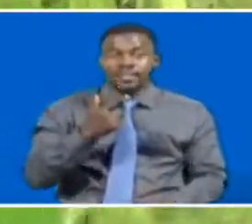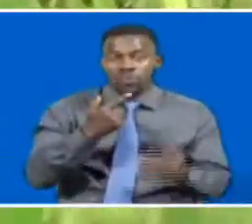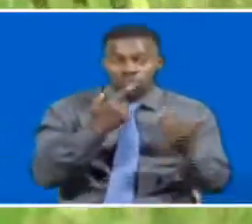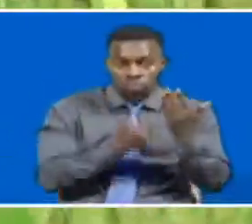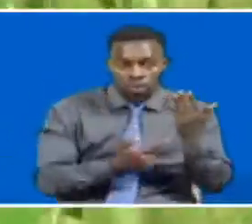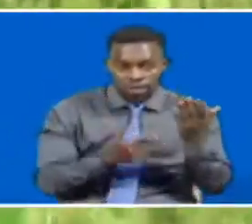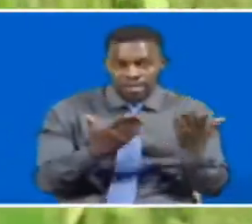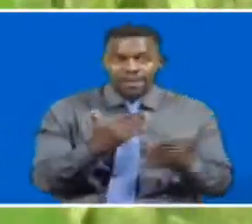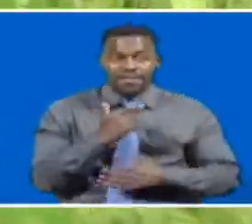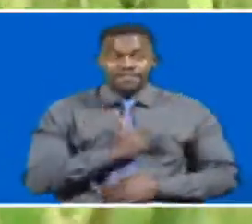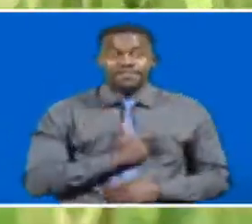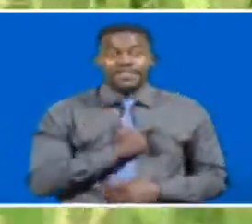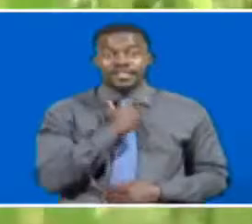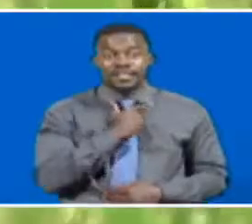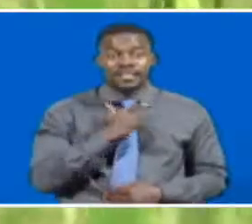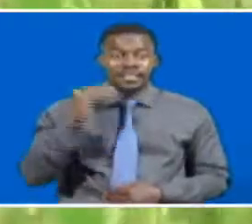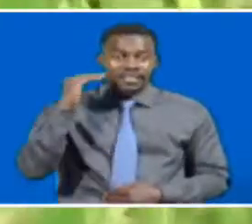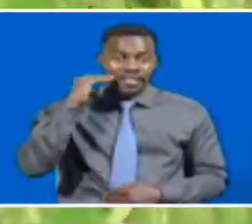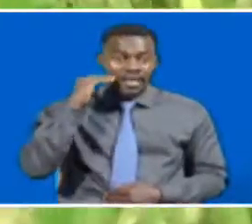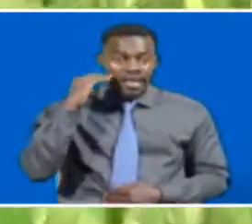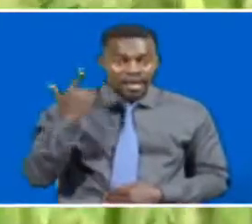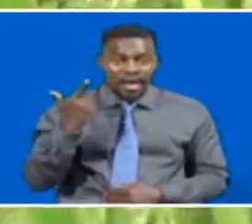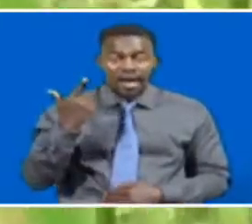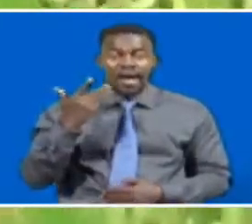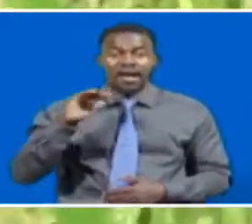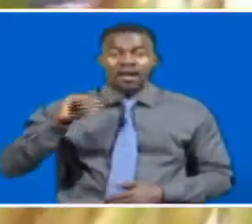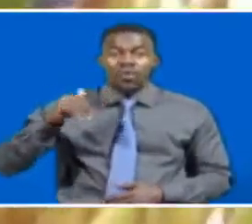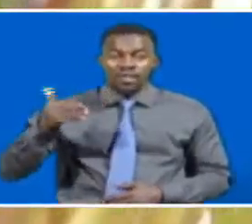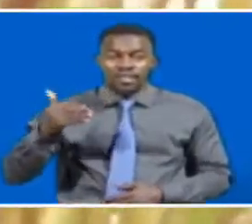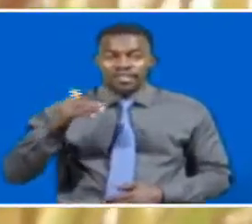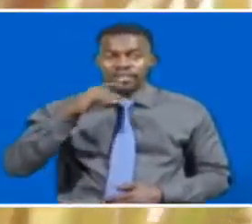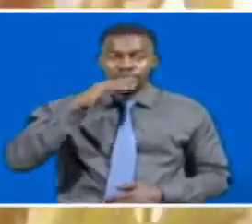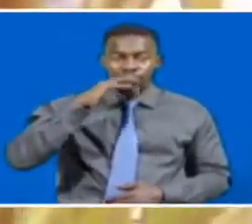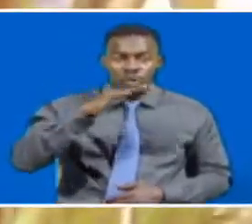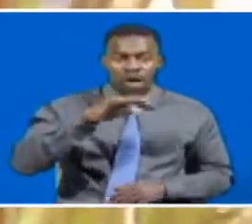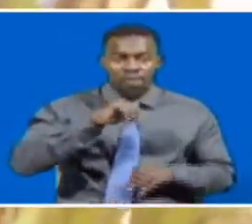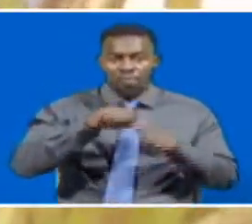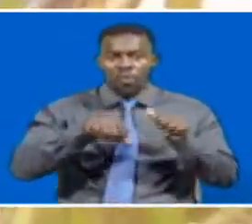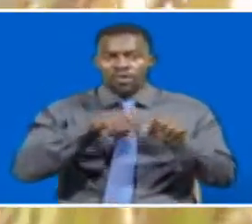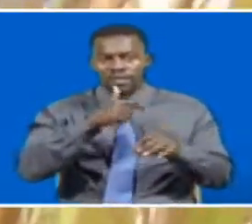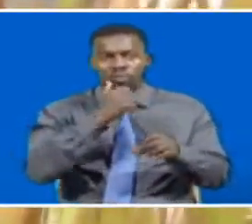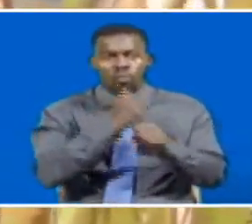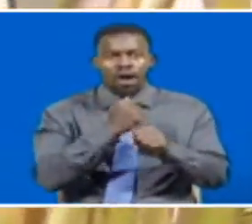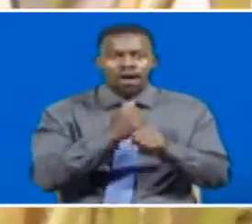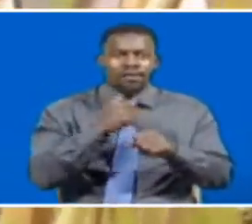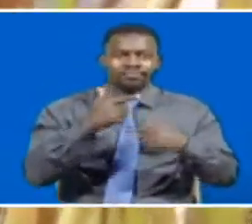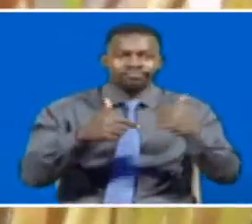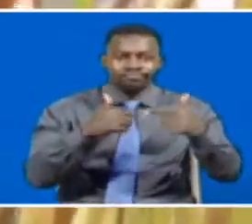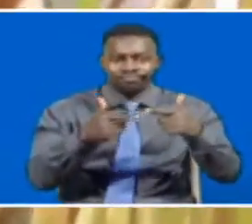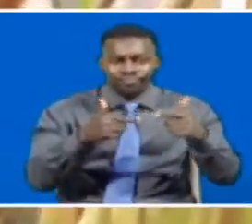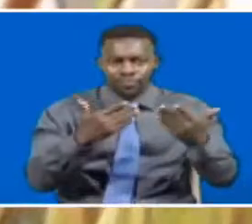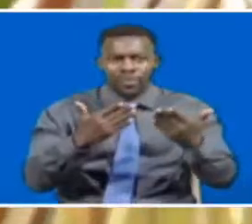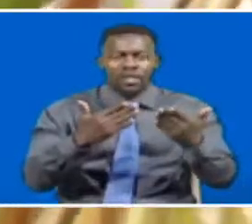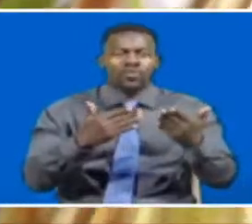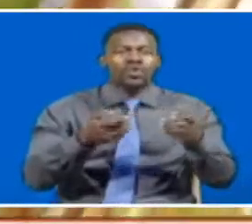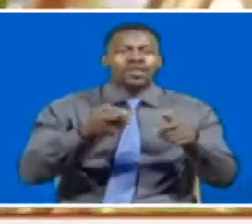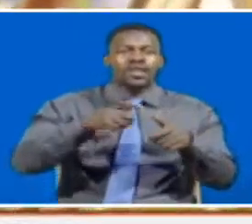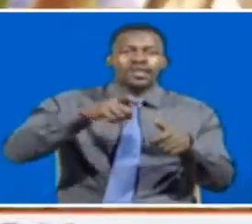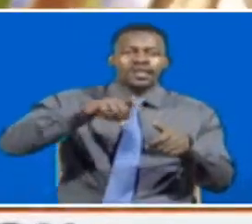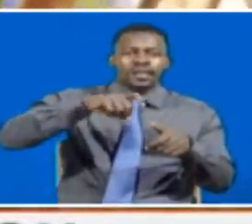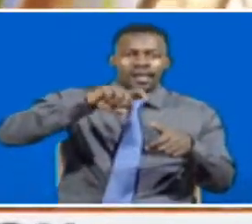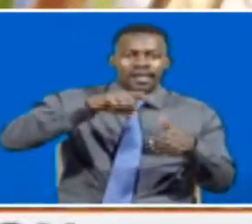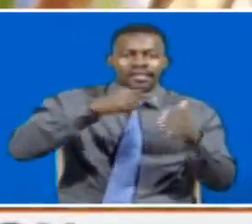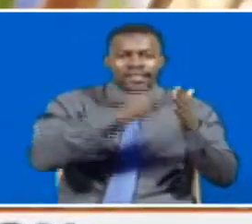on a visit to the Siaya County headquarters, spoke highly of how farmers will be able to generate an estimated revenue of